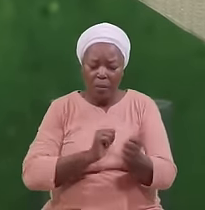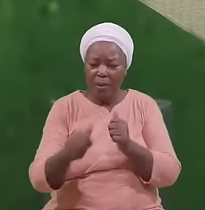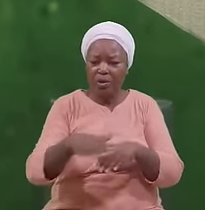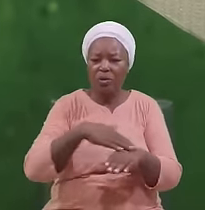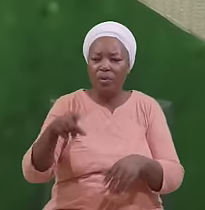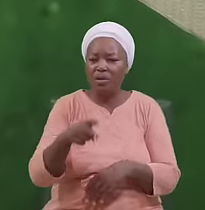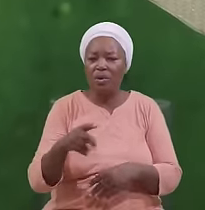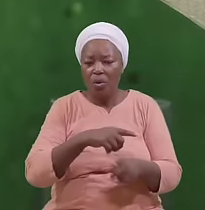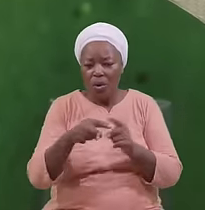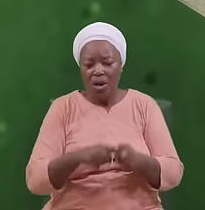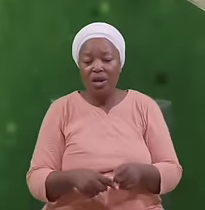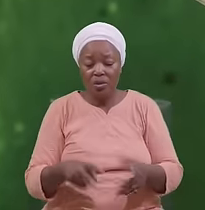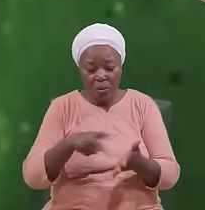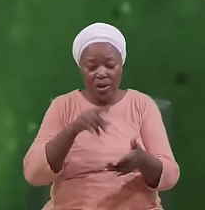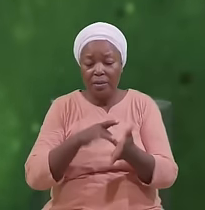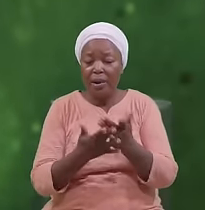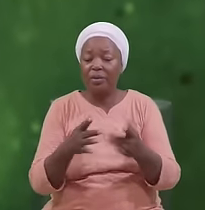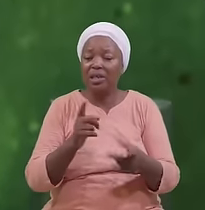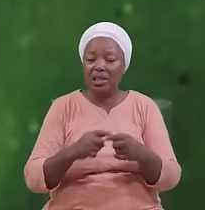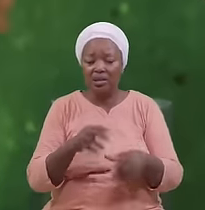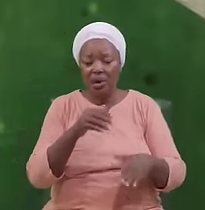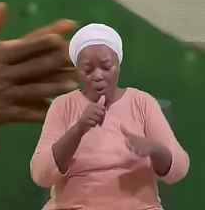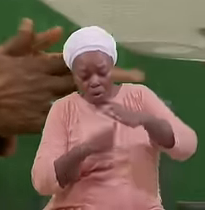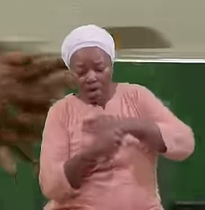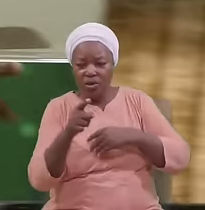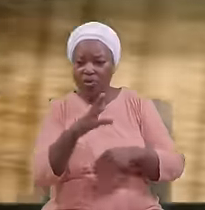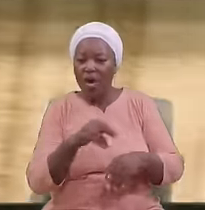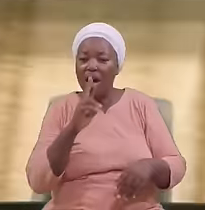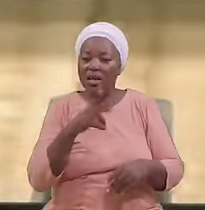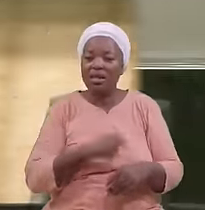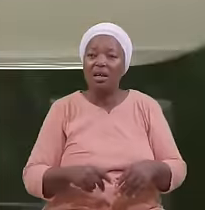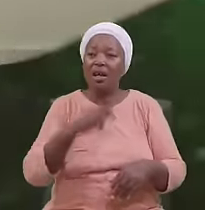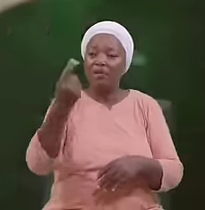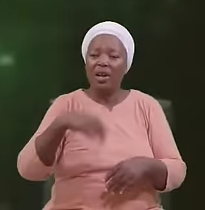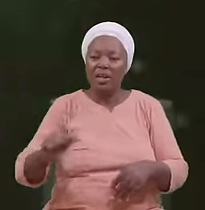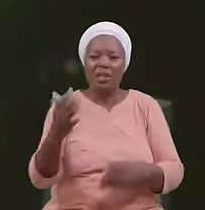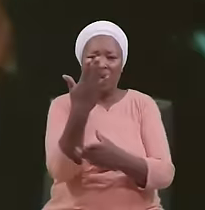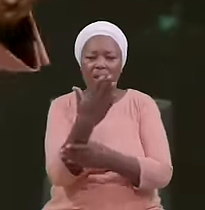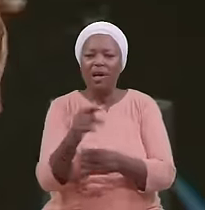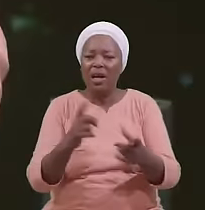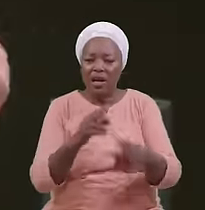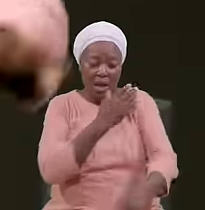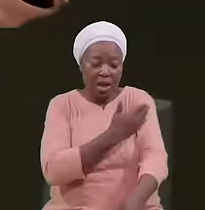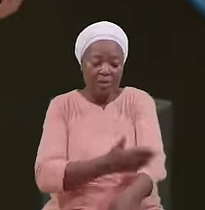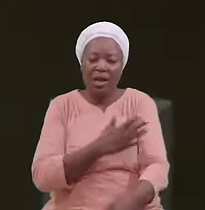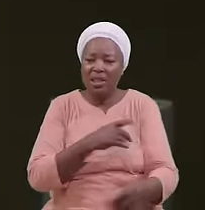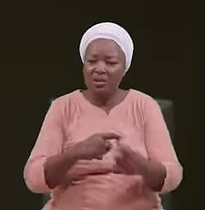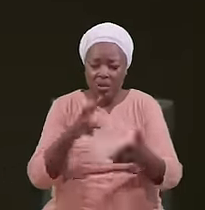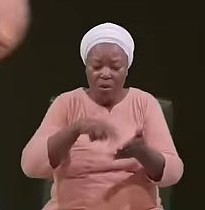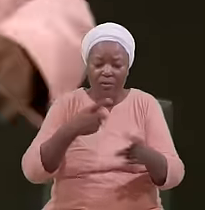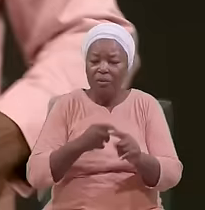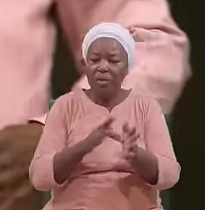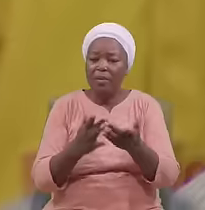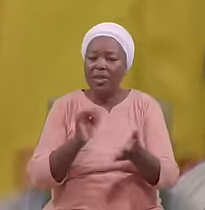word, underneath you are the everlasting arms. When you read in the word, every place the sole of your foot shall tread